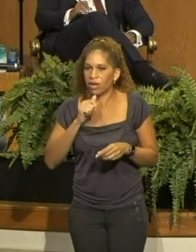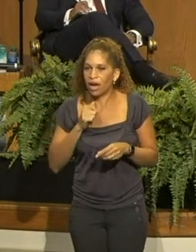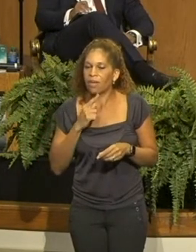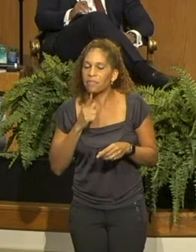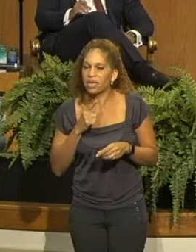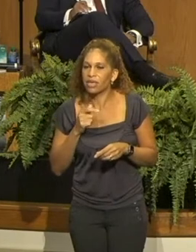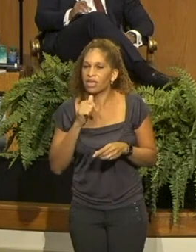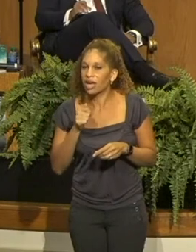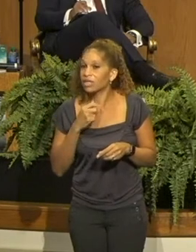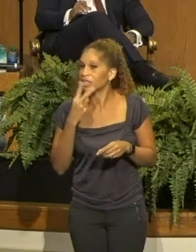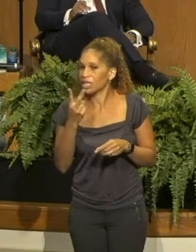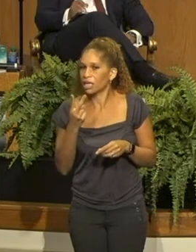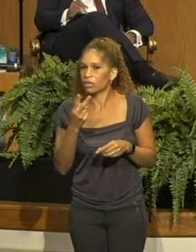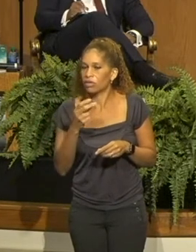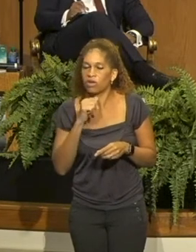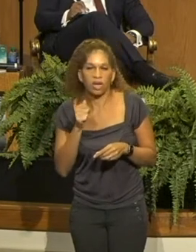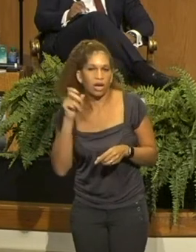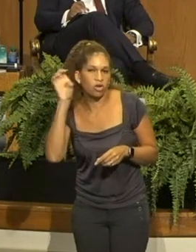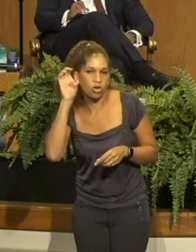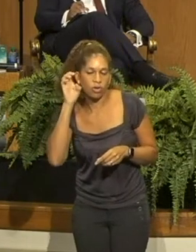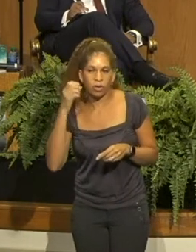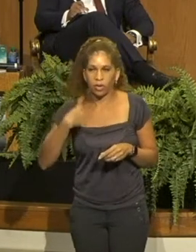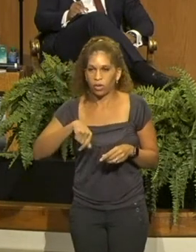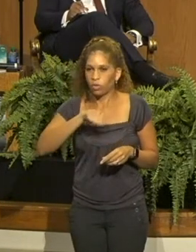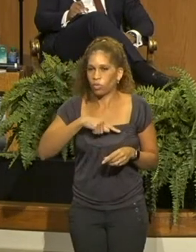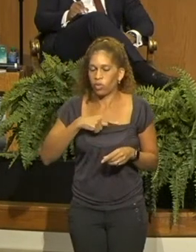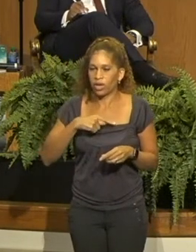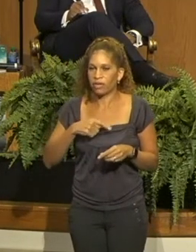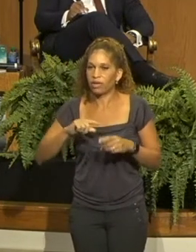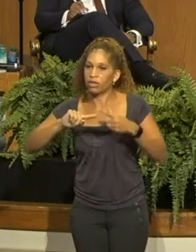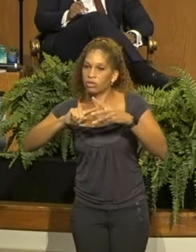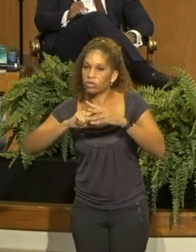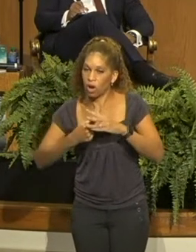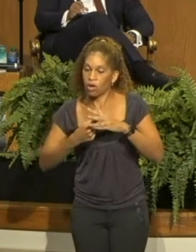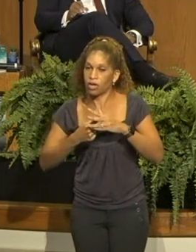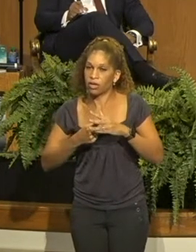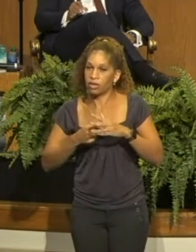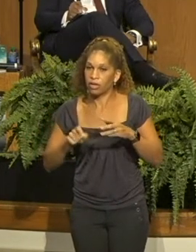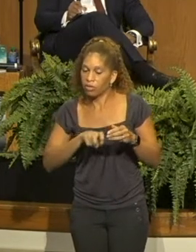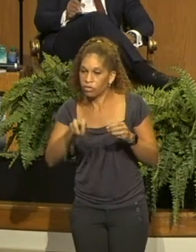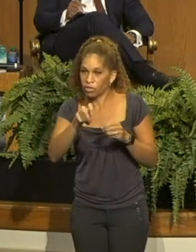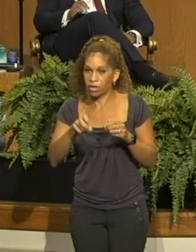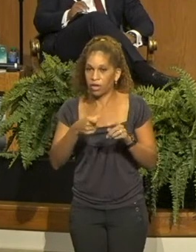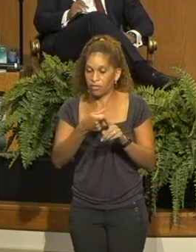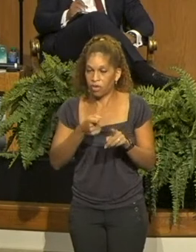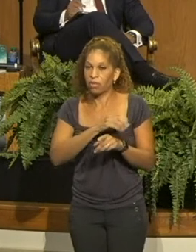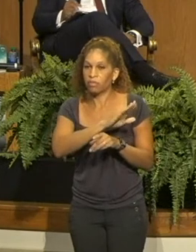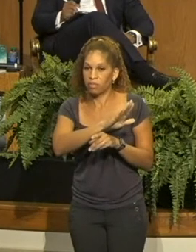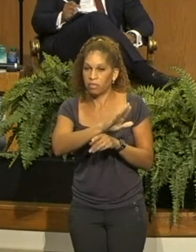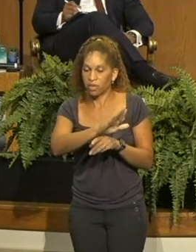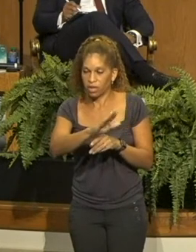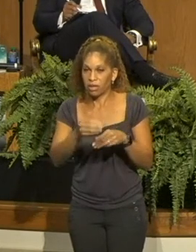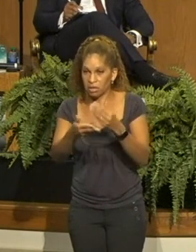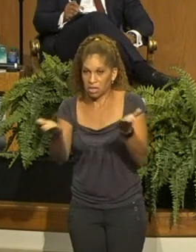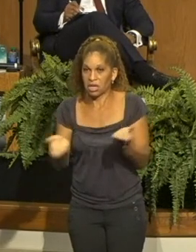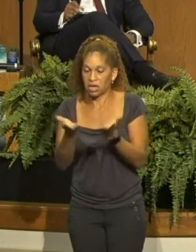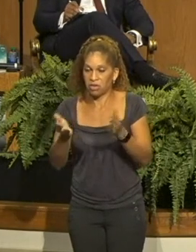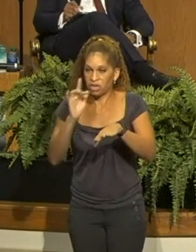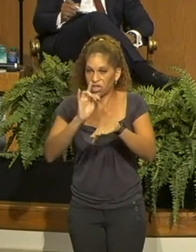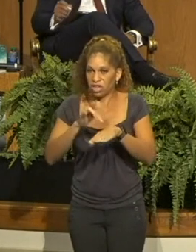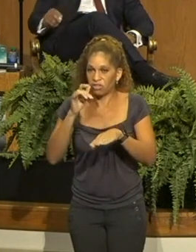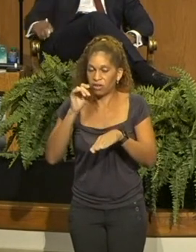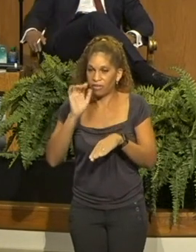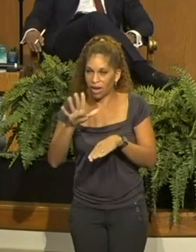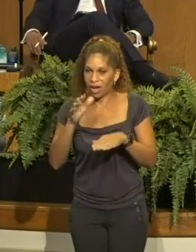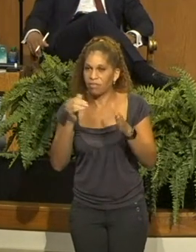or unheard. We launched a campaign from there to touch 5